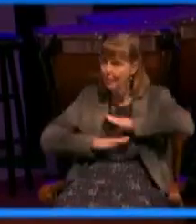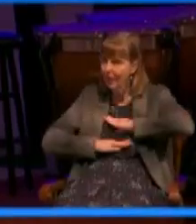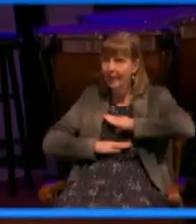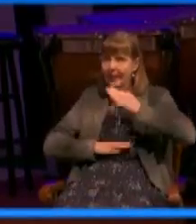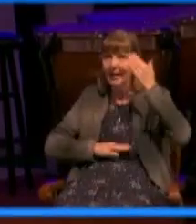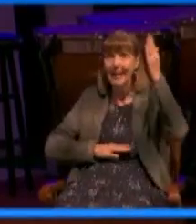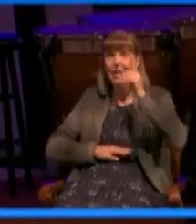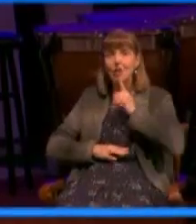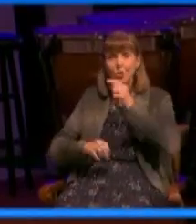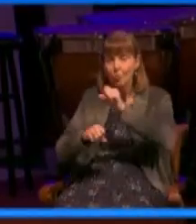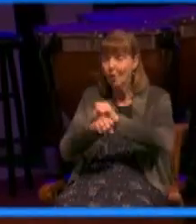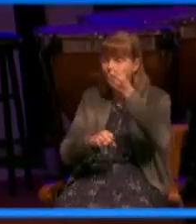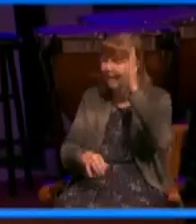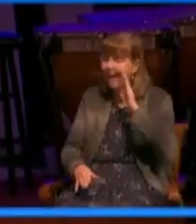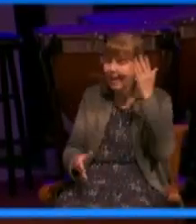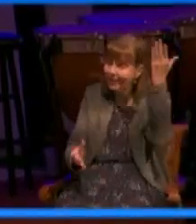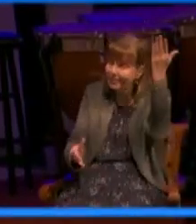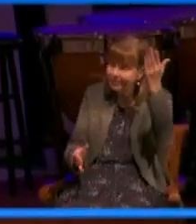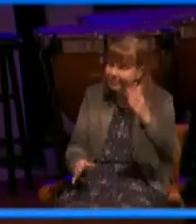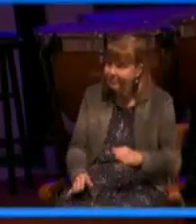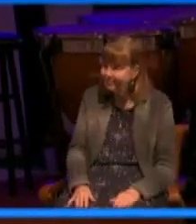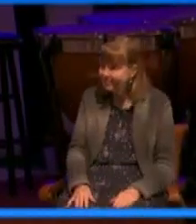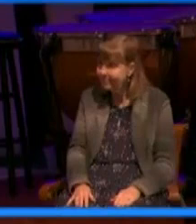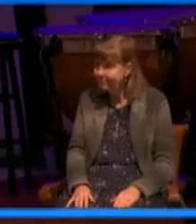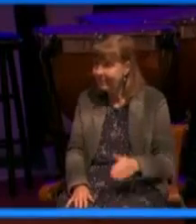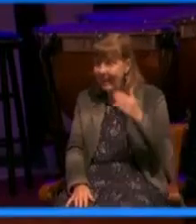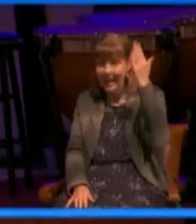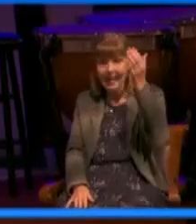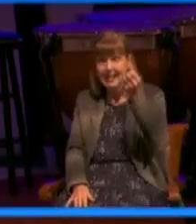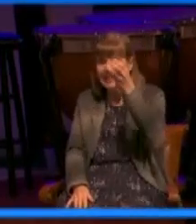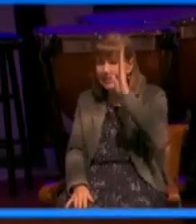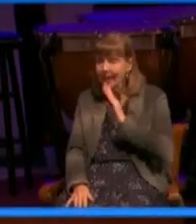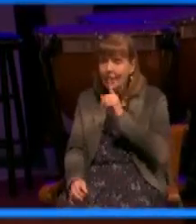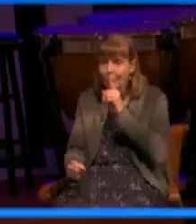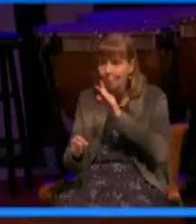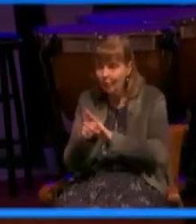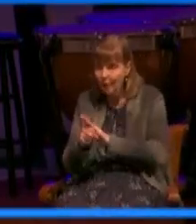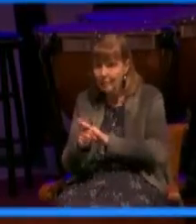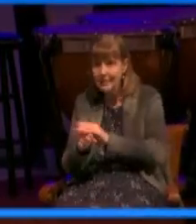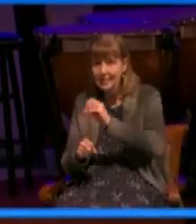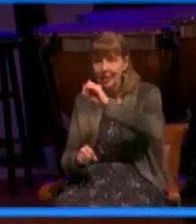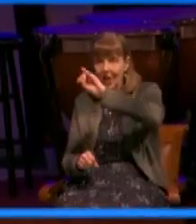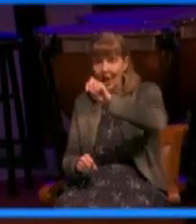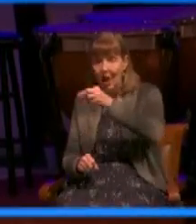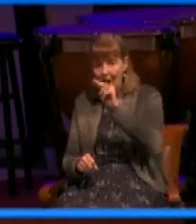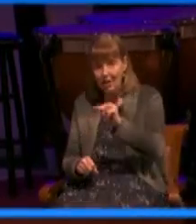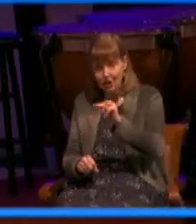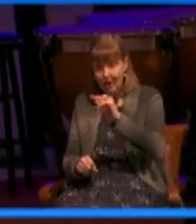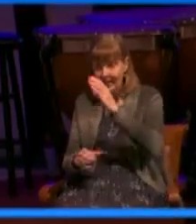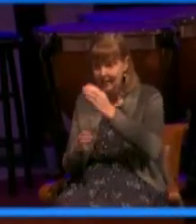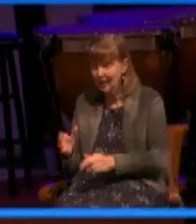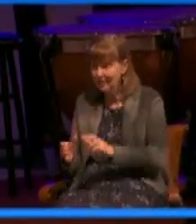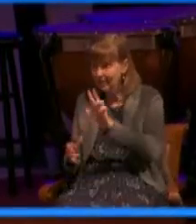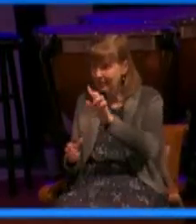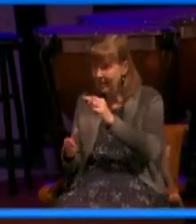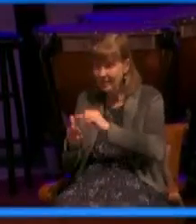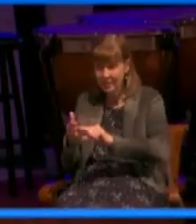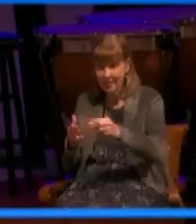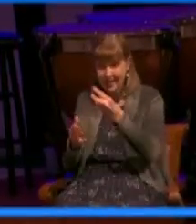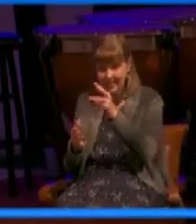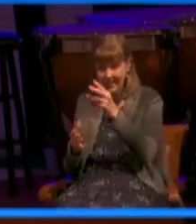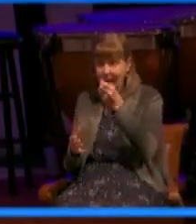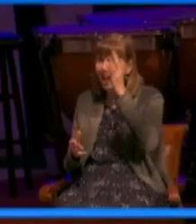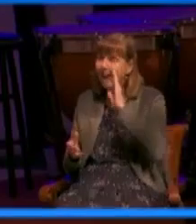God. He is the God of the promise of John 3:16. For God so loved the world that he gave